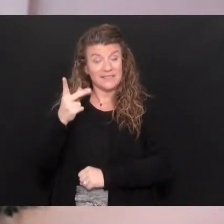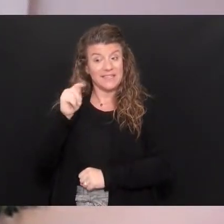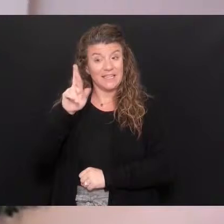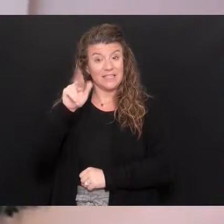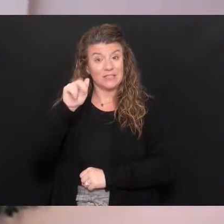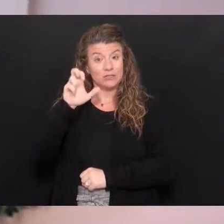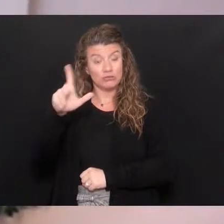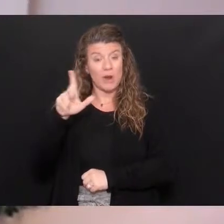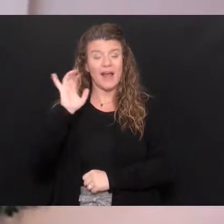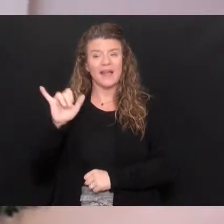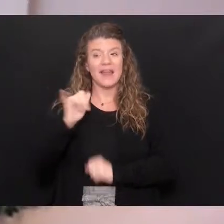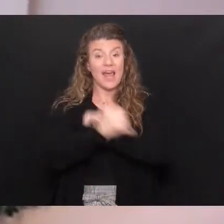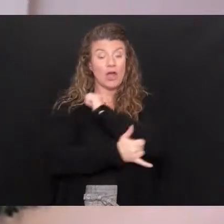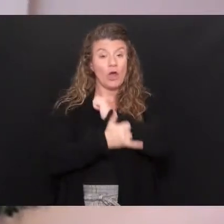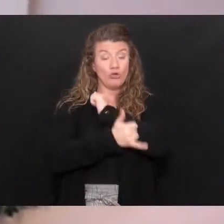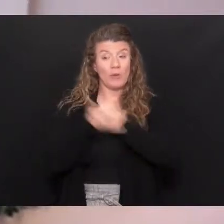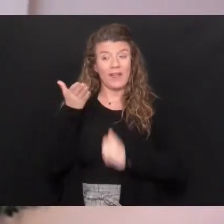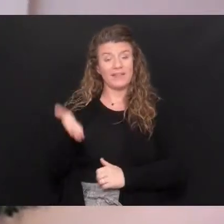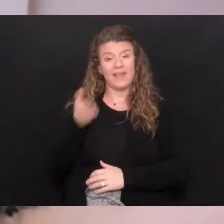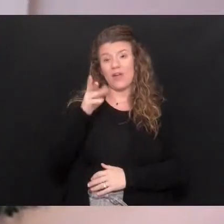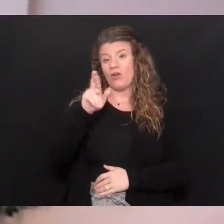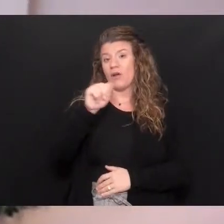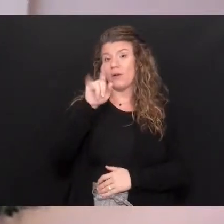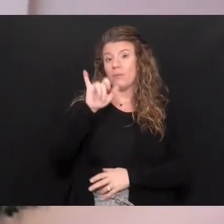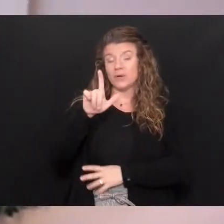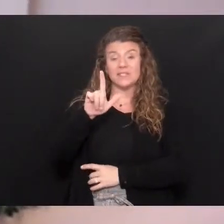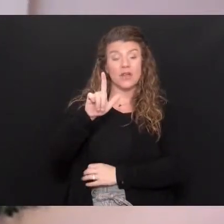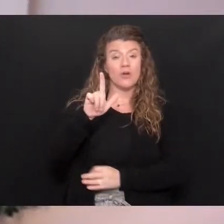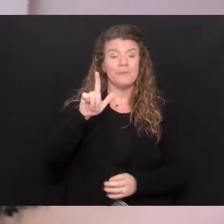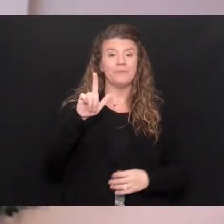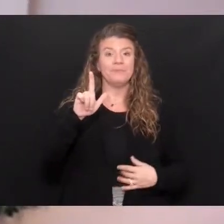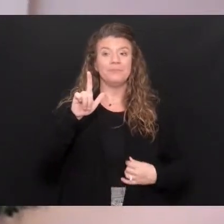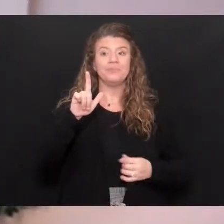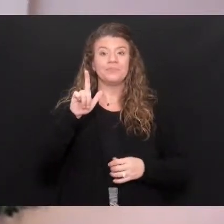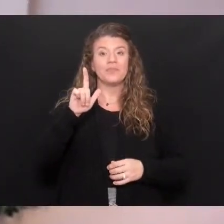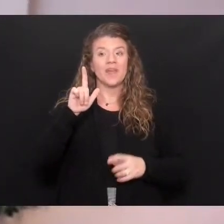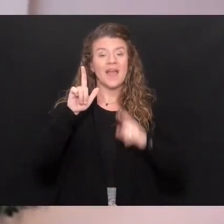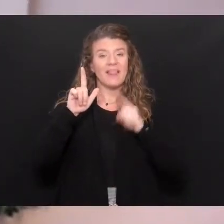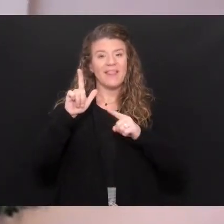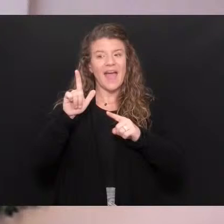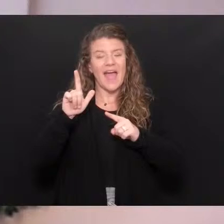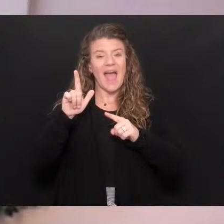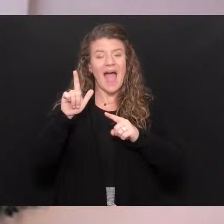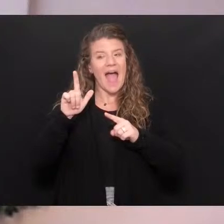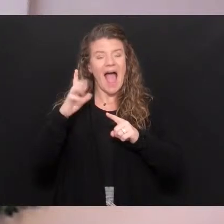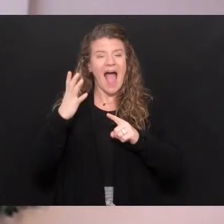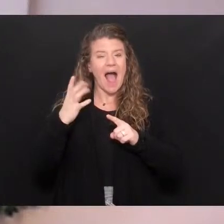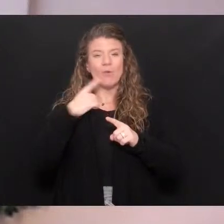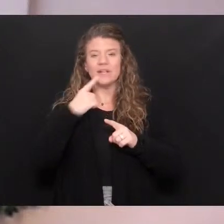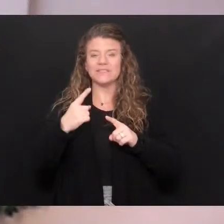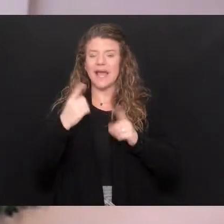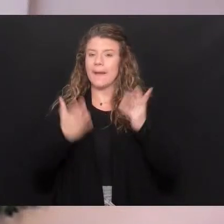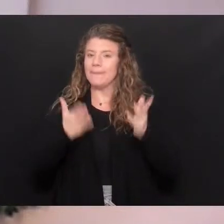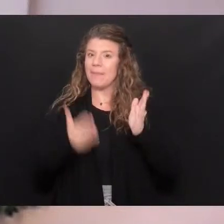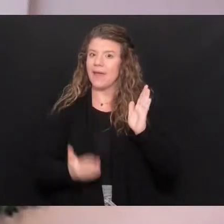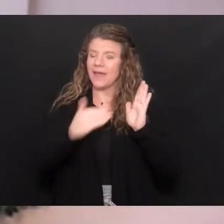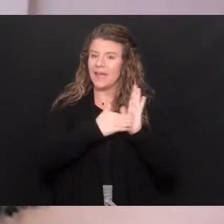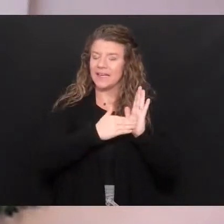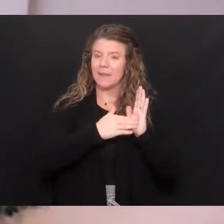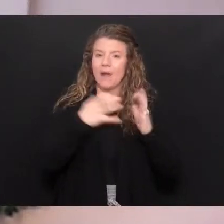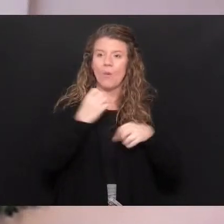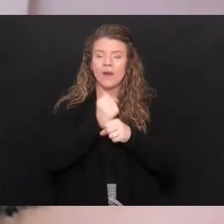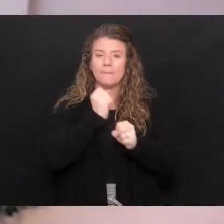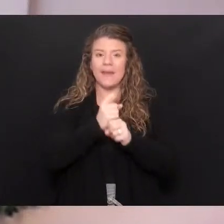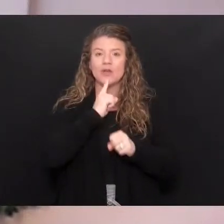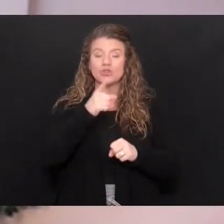and I may have said this the last time that I was on the press brief, but it's caused me enough consternation that I just want to